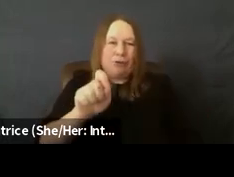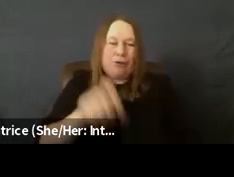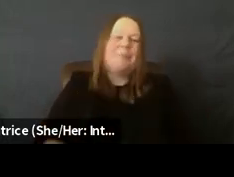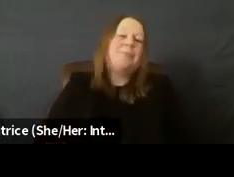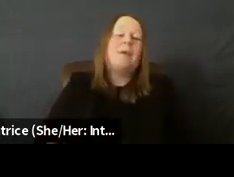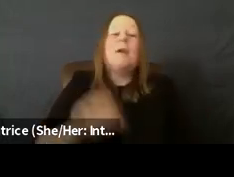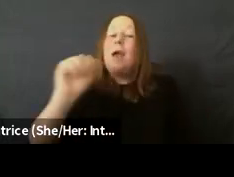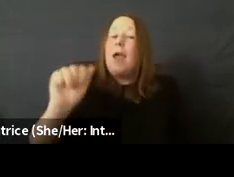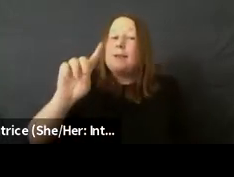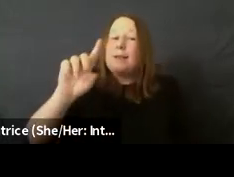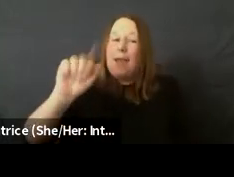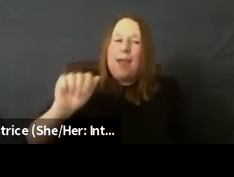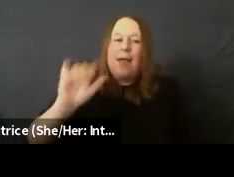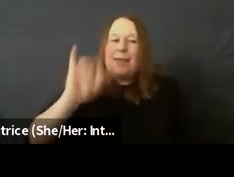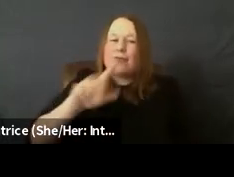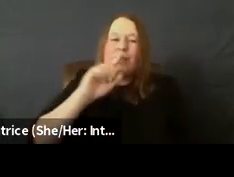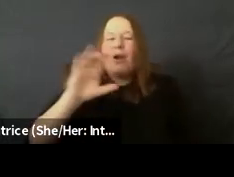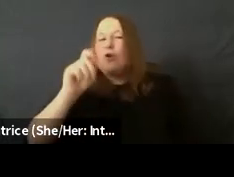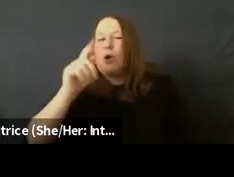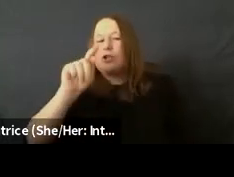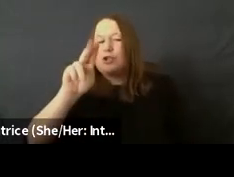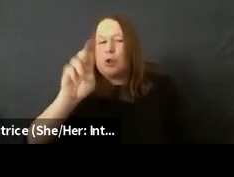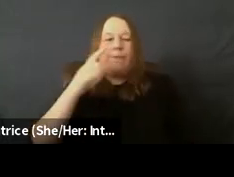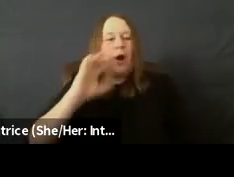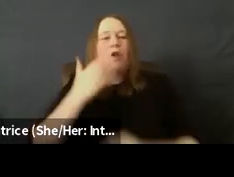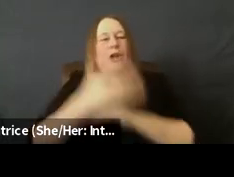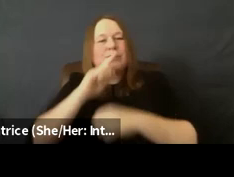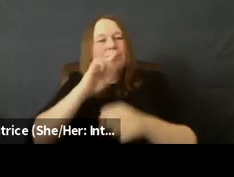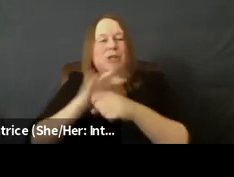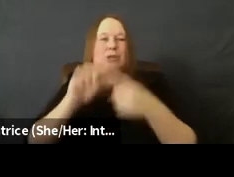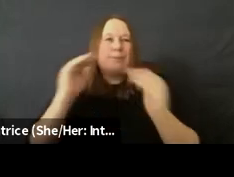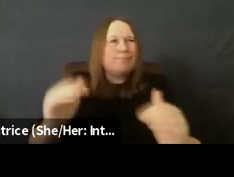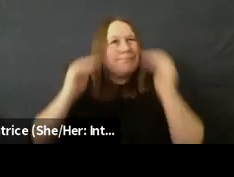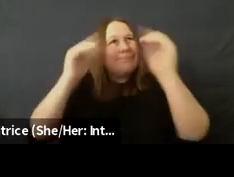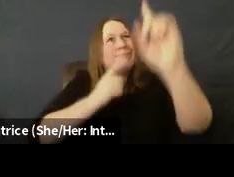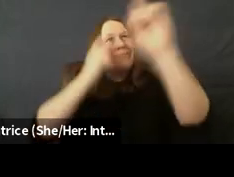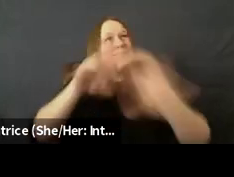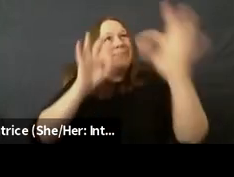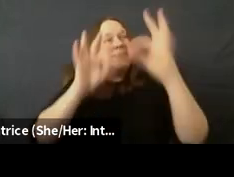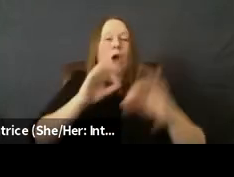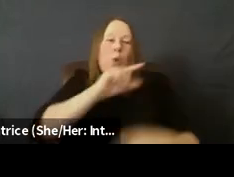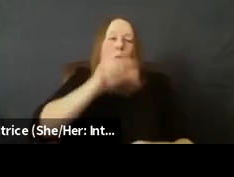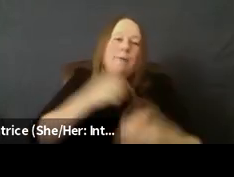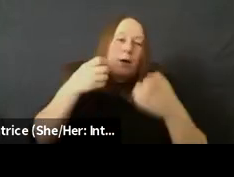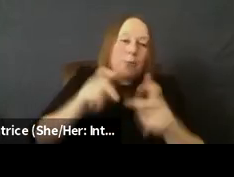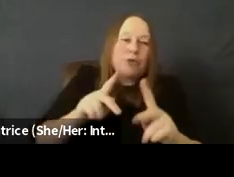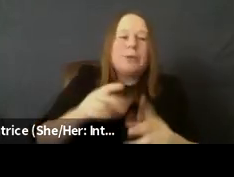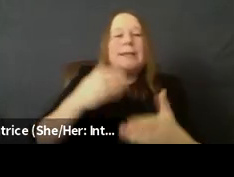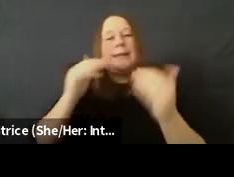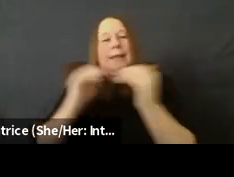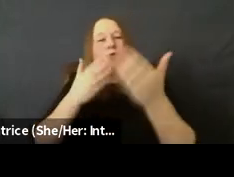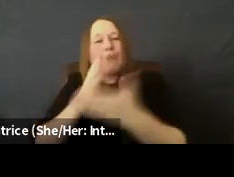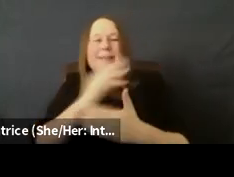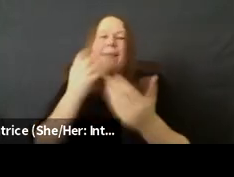ADA is a cornerstone of our country's commitment to its highest ideals, equality of opportunity, equal rights, and